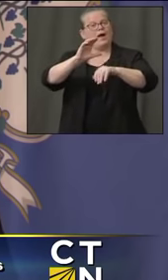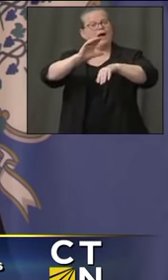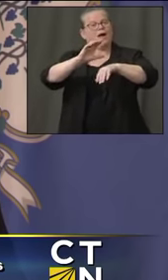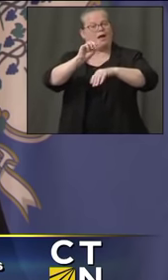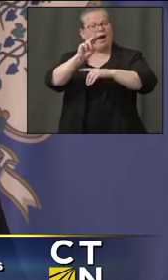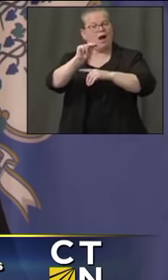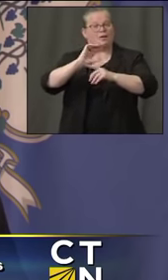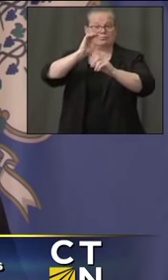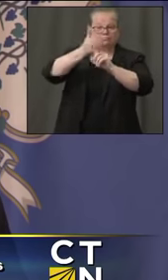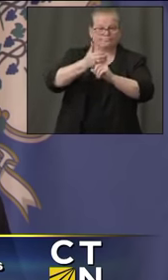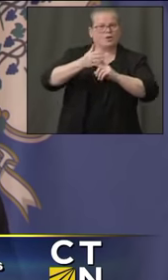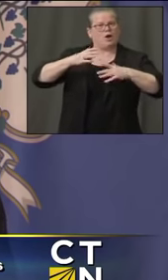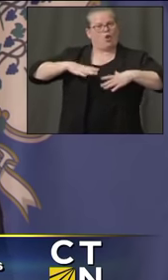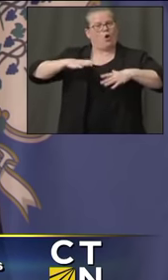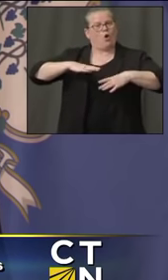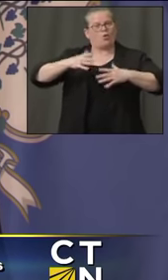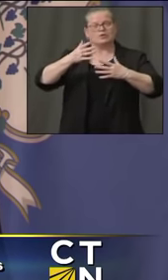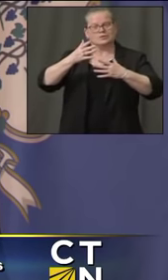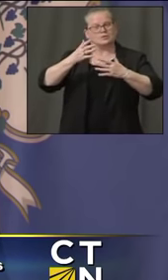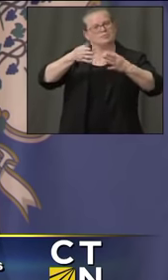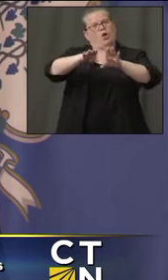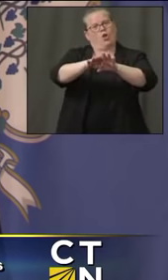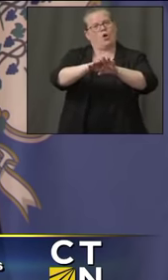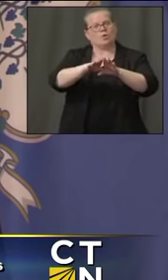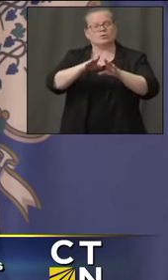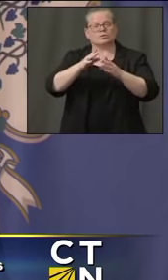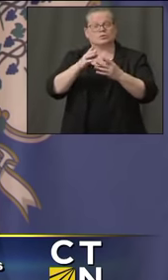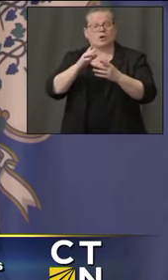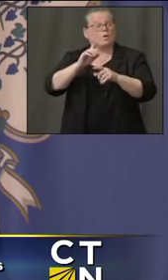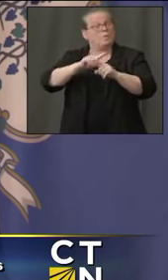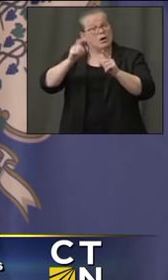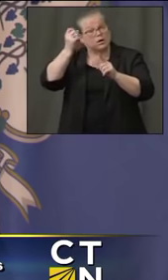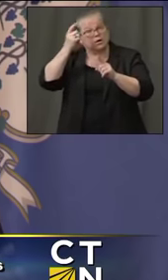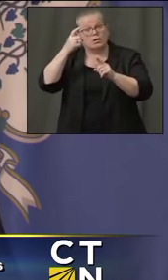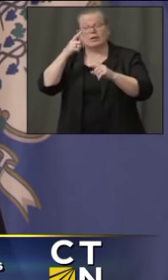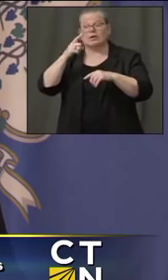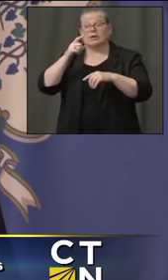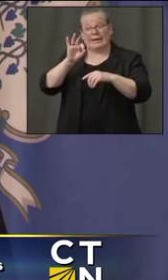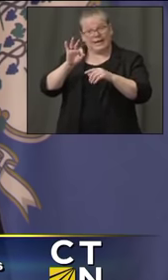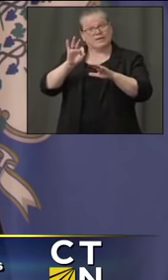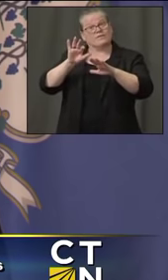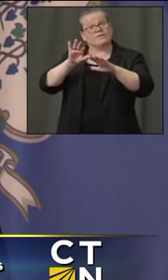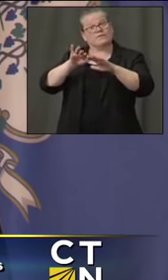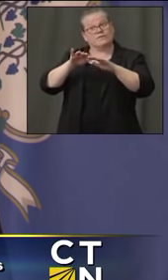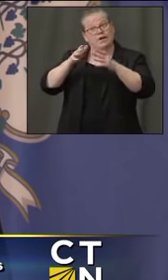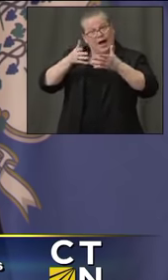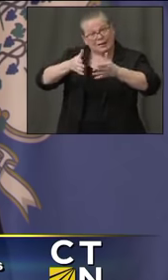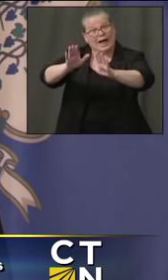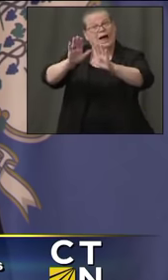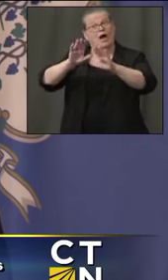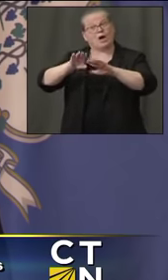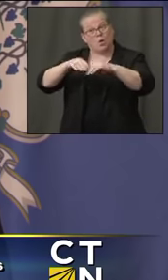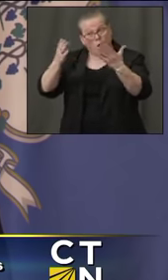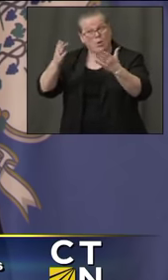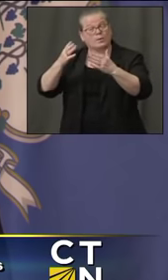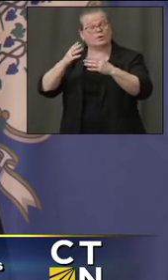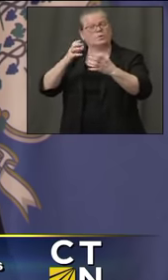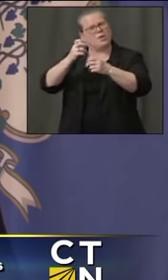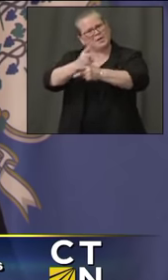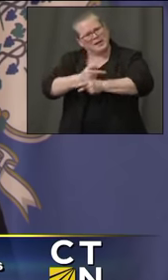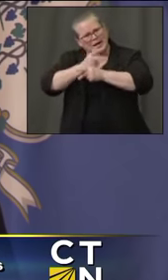that if you try something on, it does get disinfected before it goes to somebody else. I think we're setting